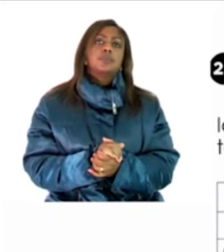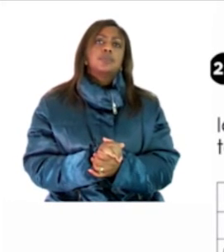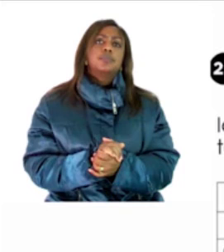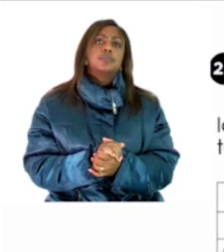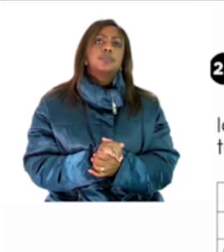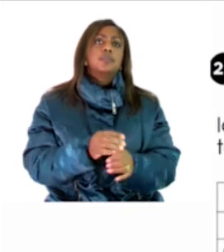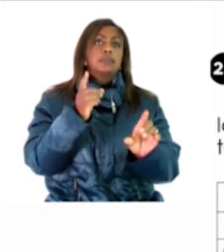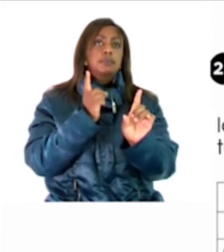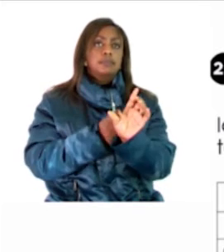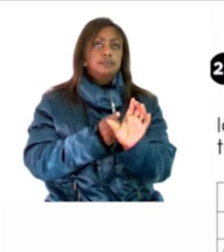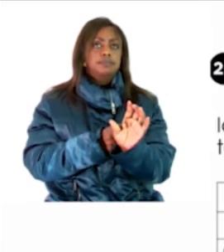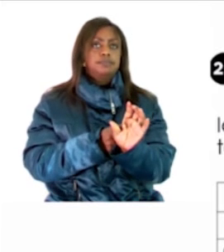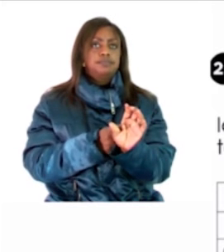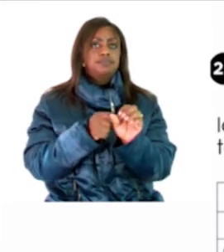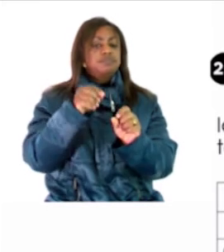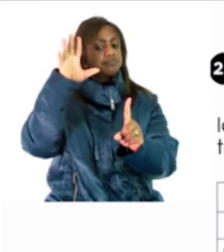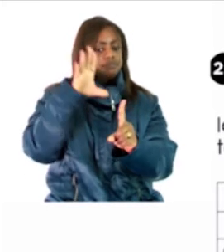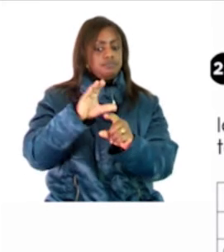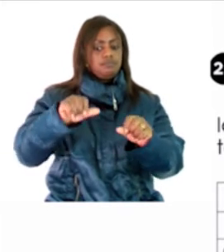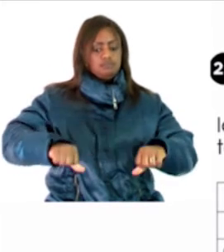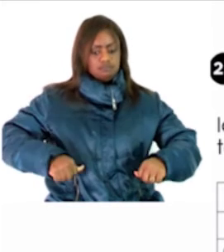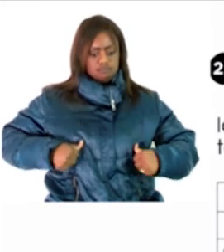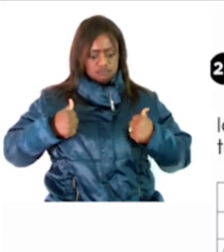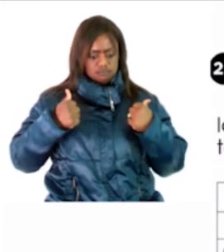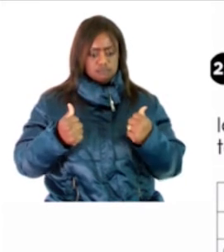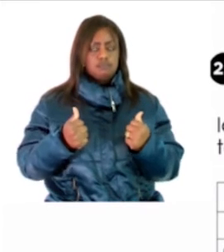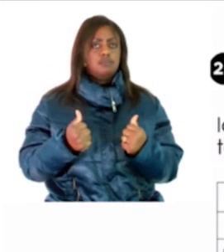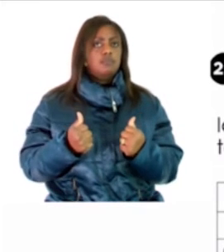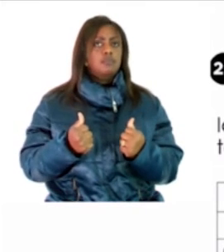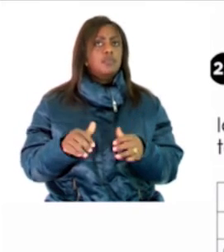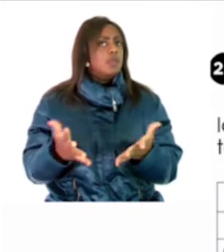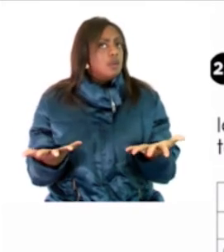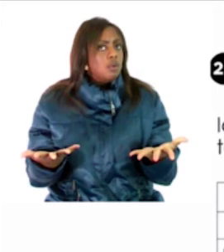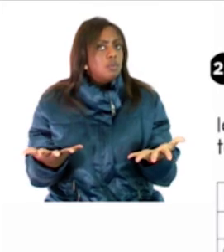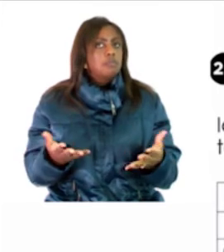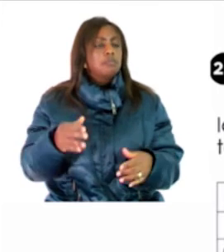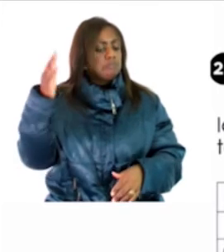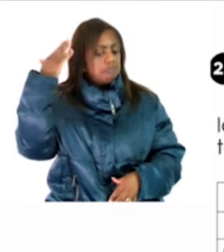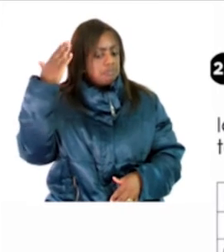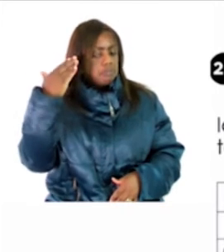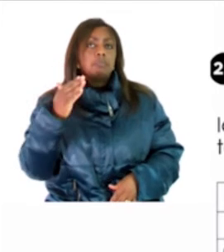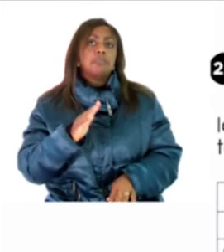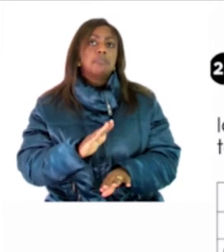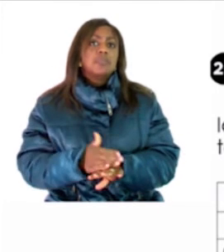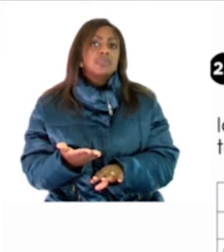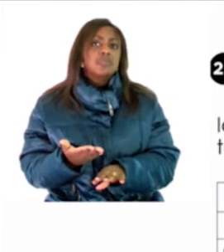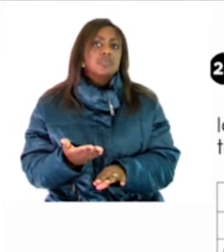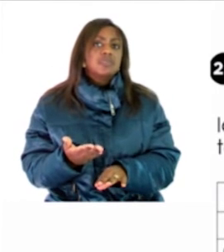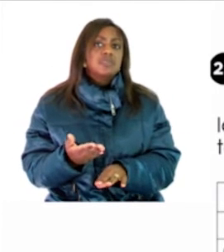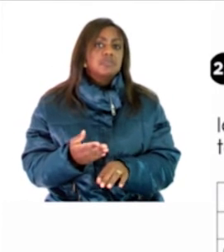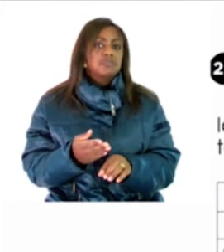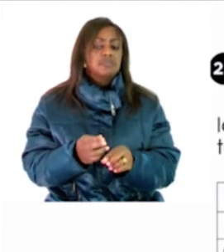Alcohol can also affect your health in a sense that your behavior, you become irresponsible when it